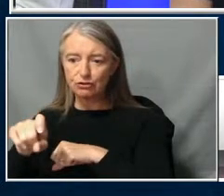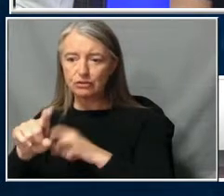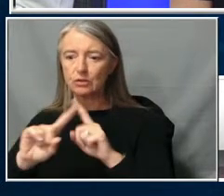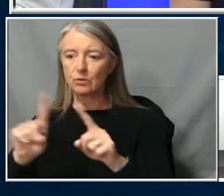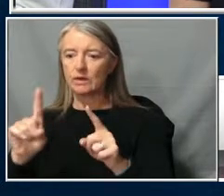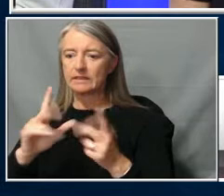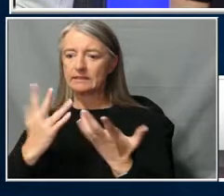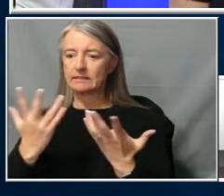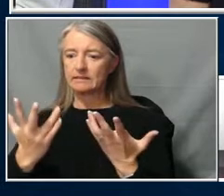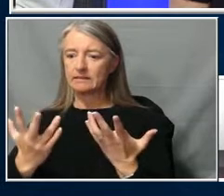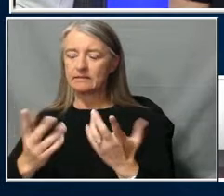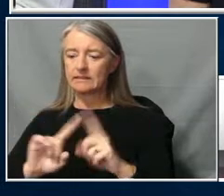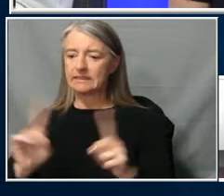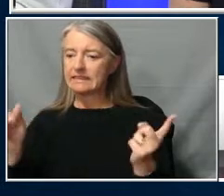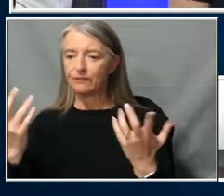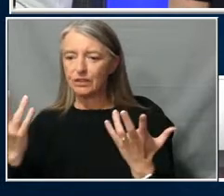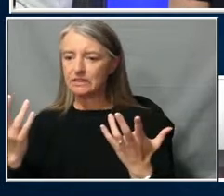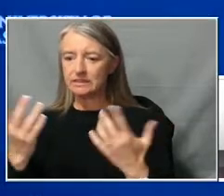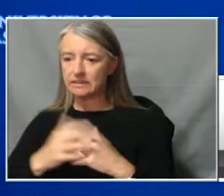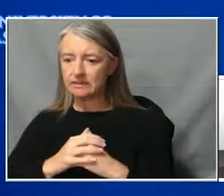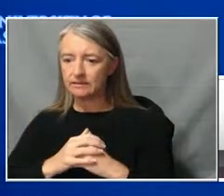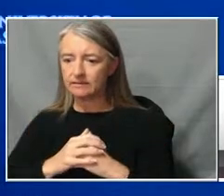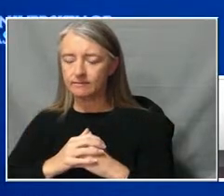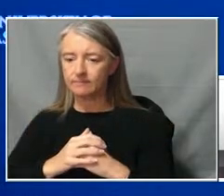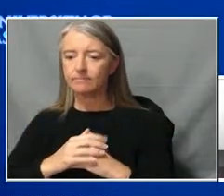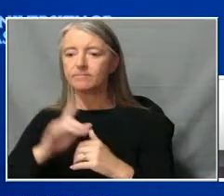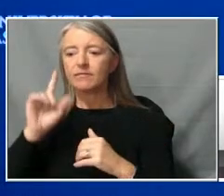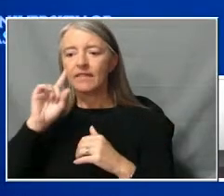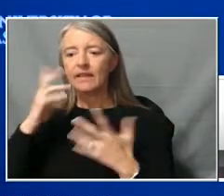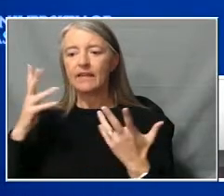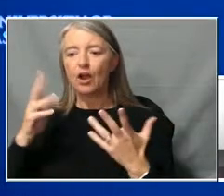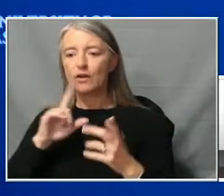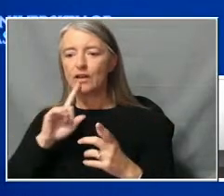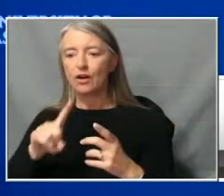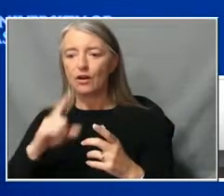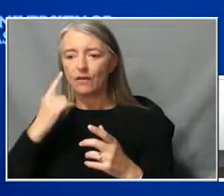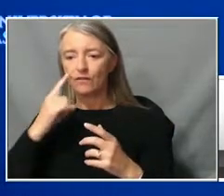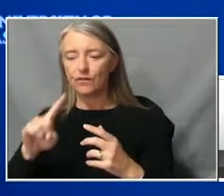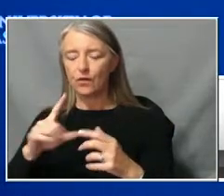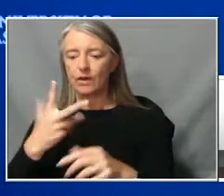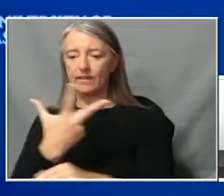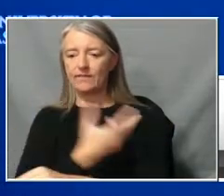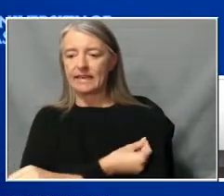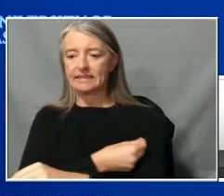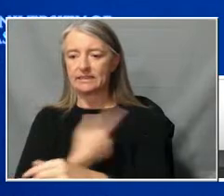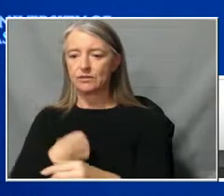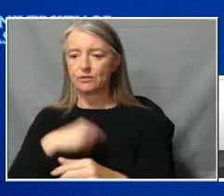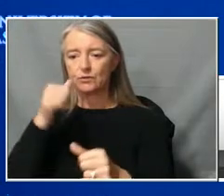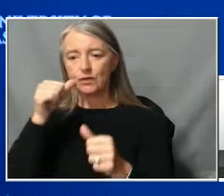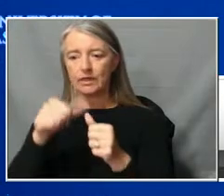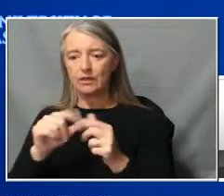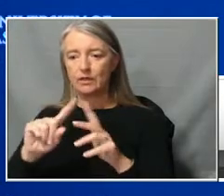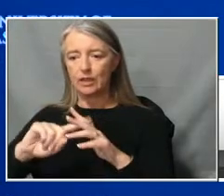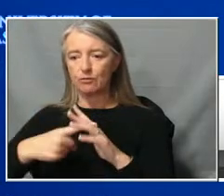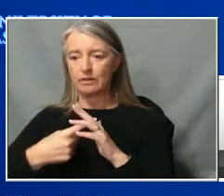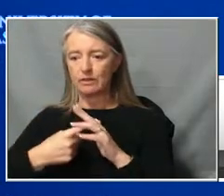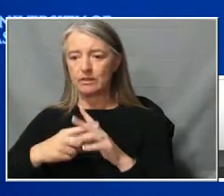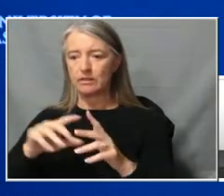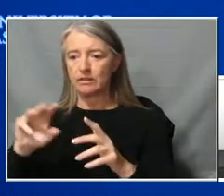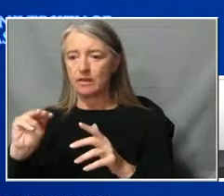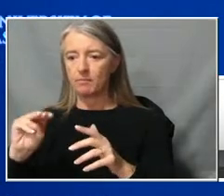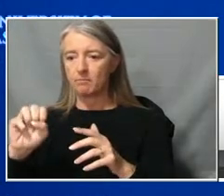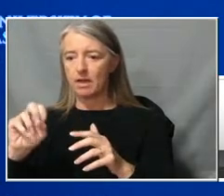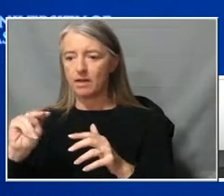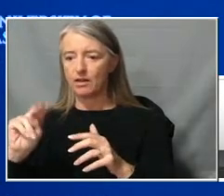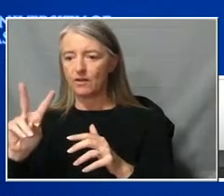it make? Yeah, I mean, I think they already are. Again, for the vaccines, we remember there was the original monovalent,